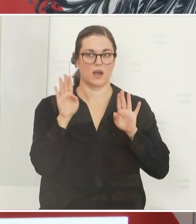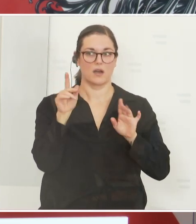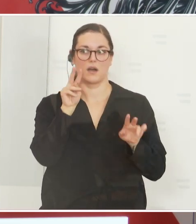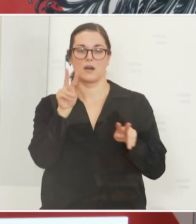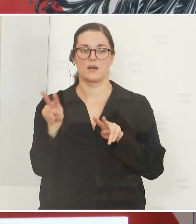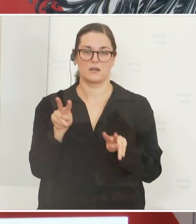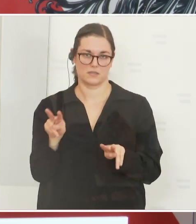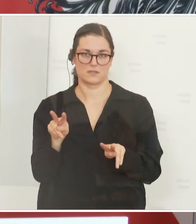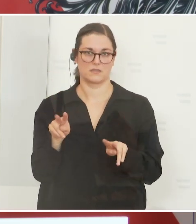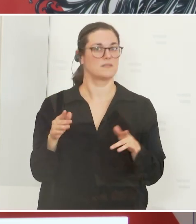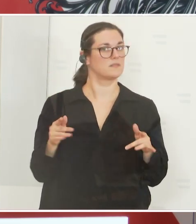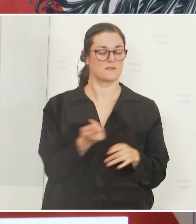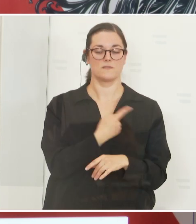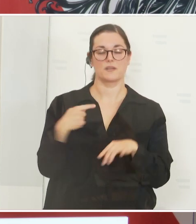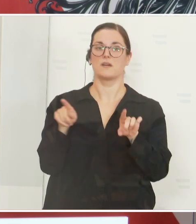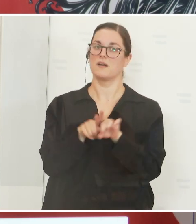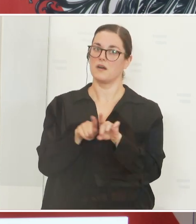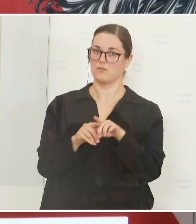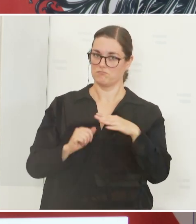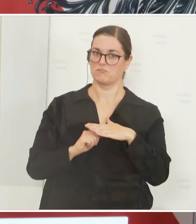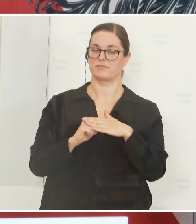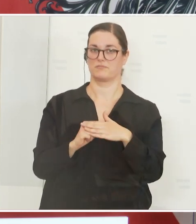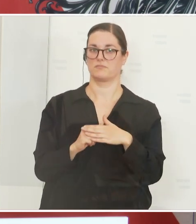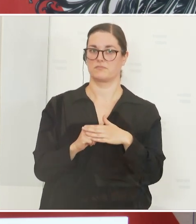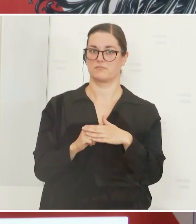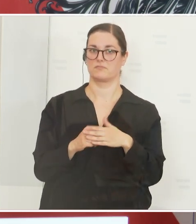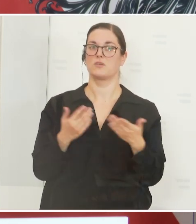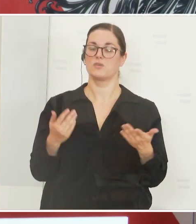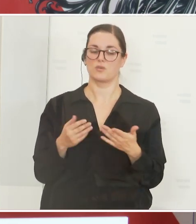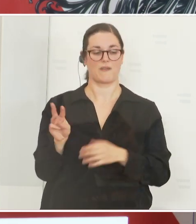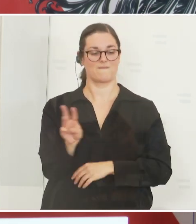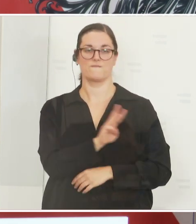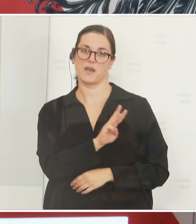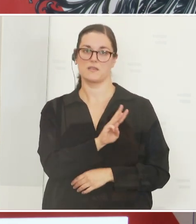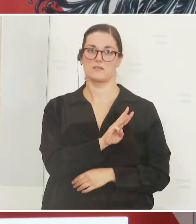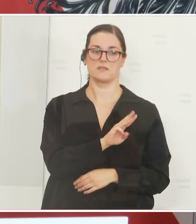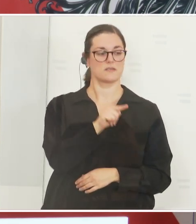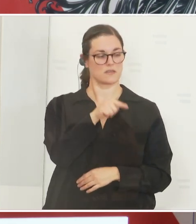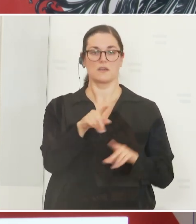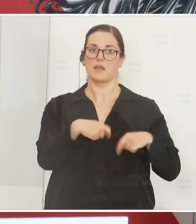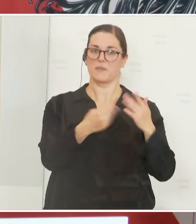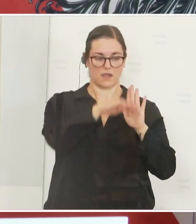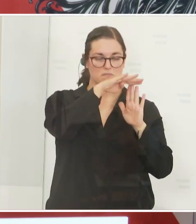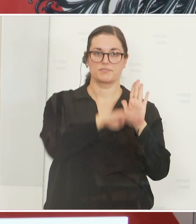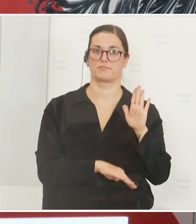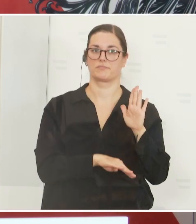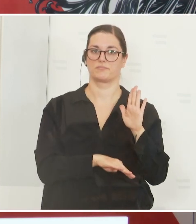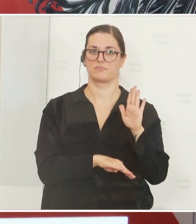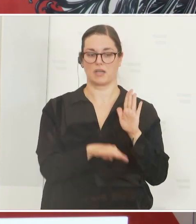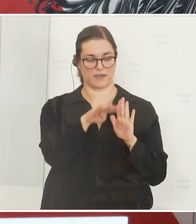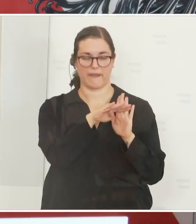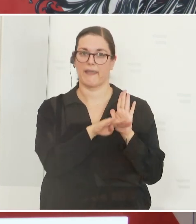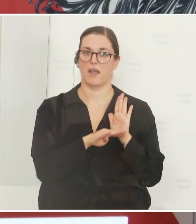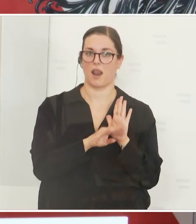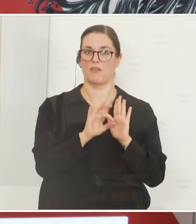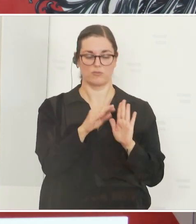degree, are a lifeline to the West. They abide by the rules of the Western shareholders. They have the rule of law and regulations